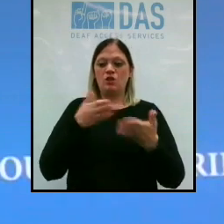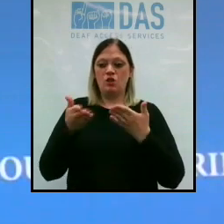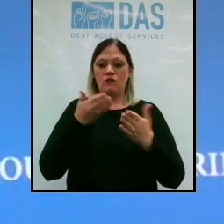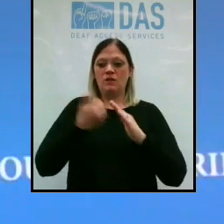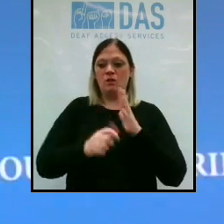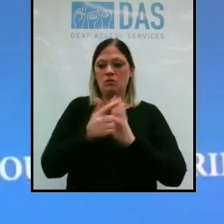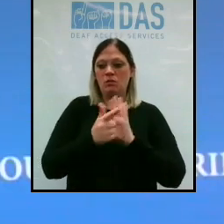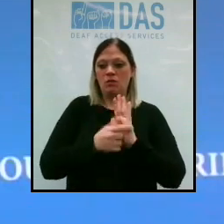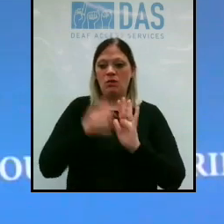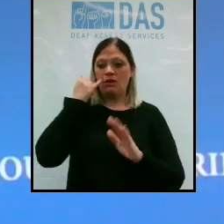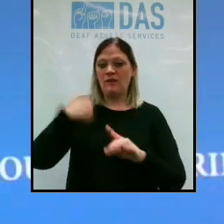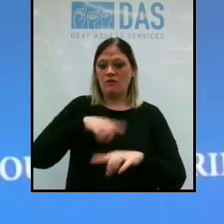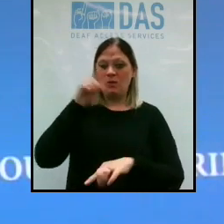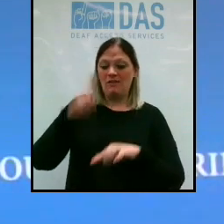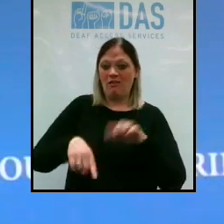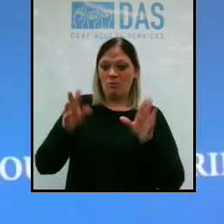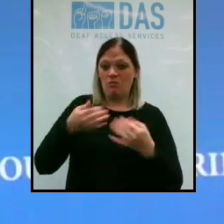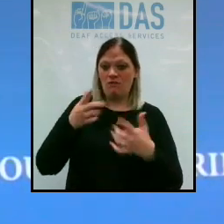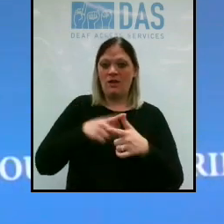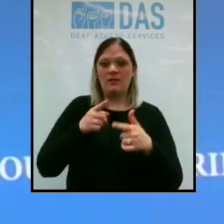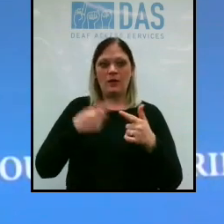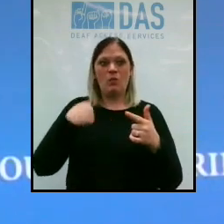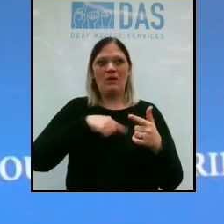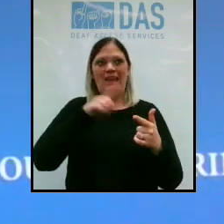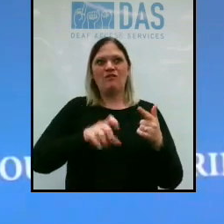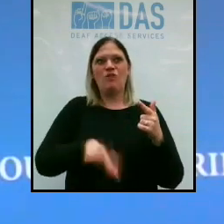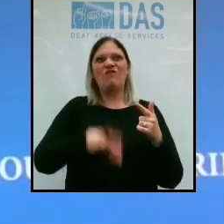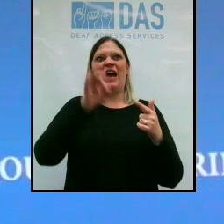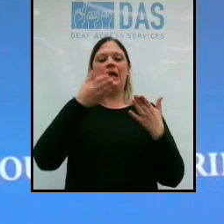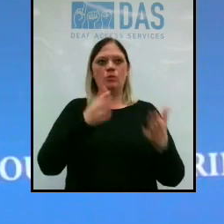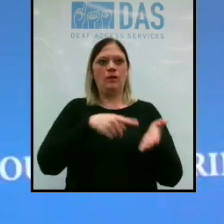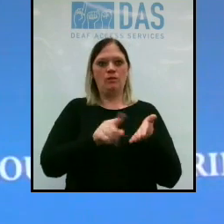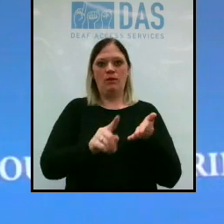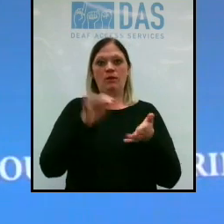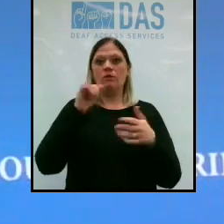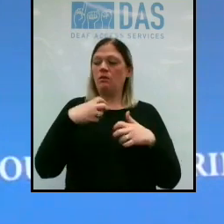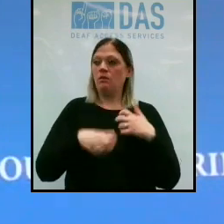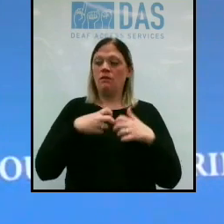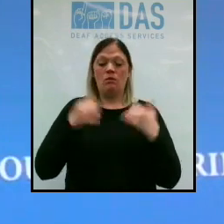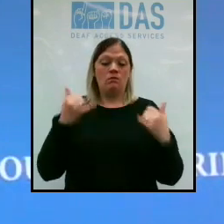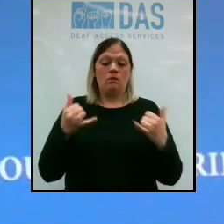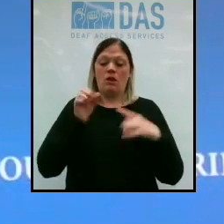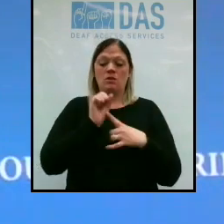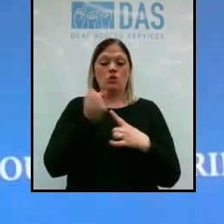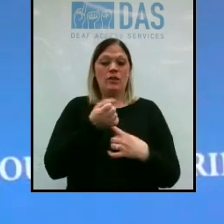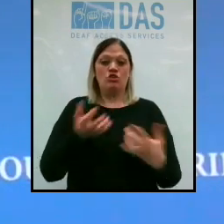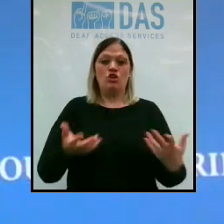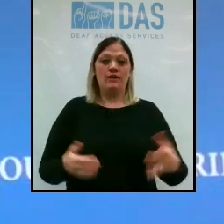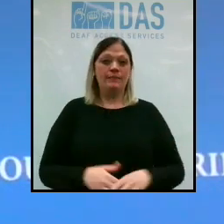can't provide them, we have to find a way to pay for them. And that's going to be very difficult in today's situation.